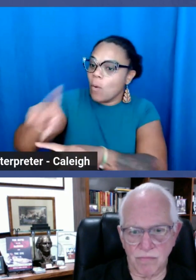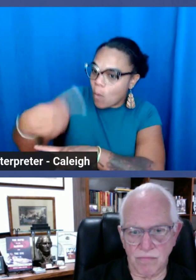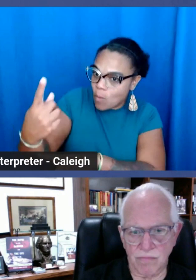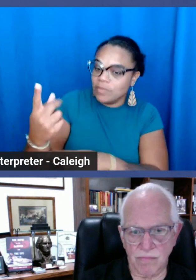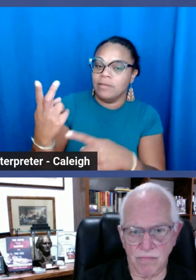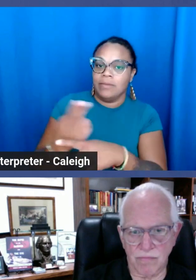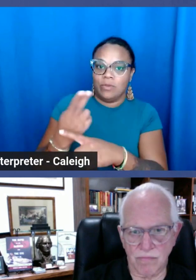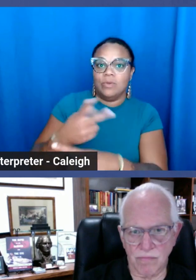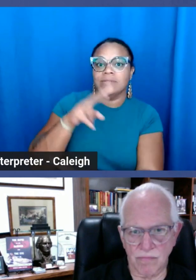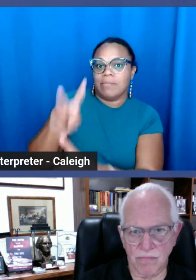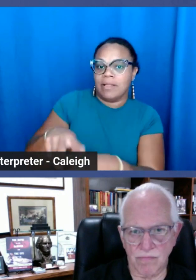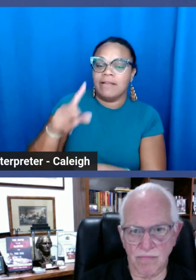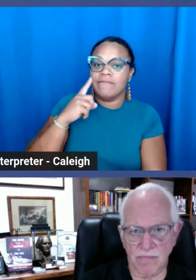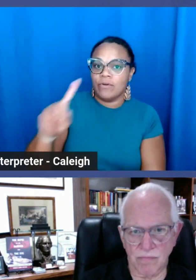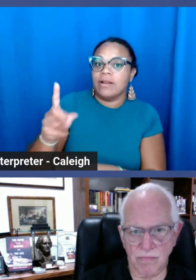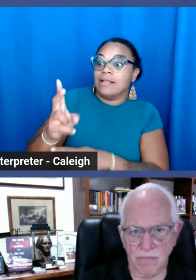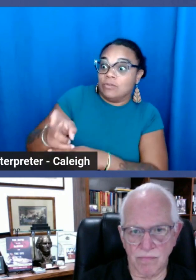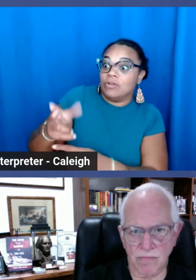criminal activity.